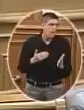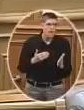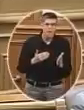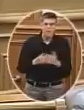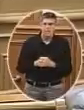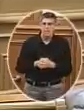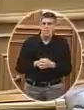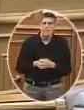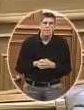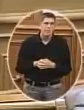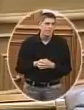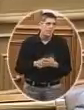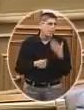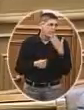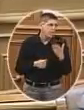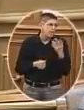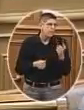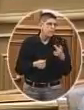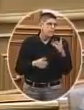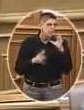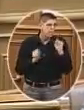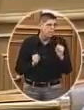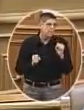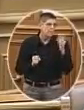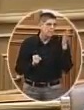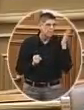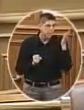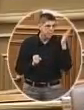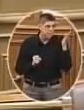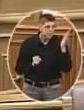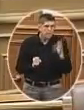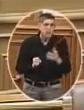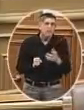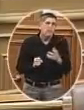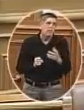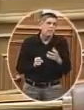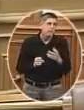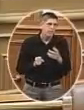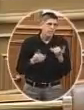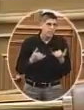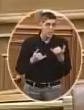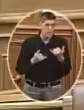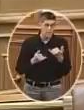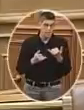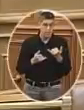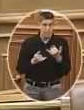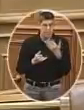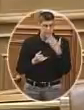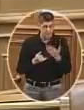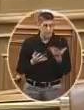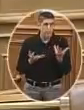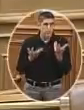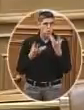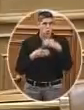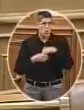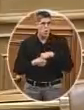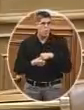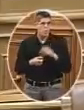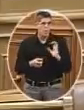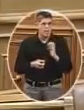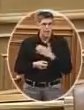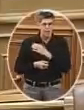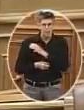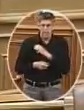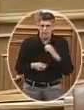wonderful presentation. In the beginning, we want to thank you very much for incorporating the Council's